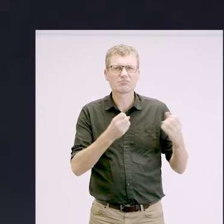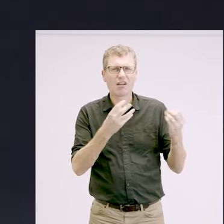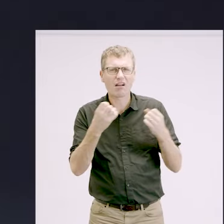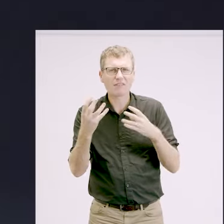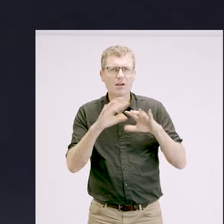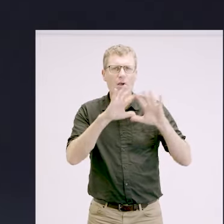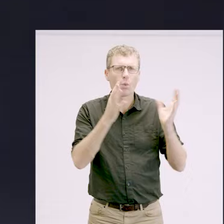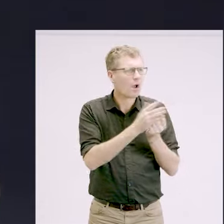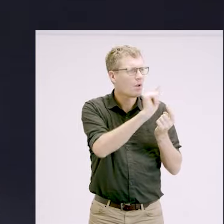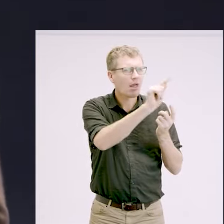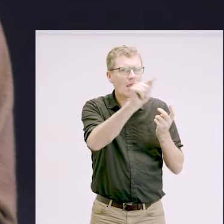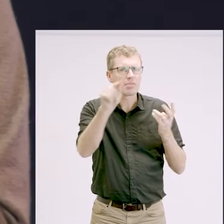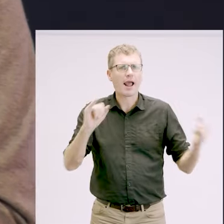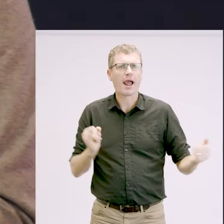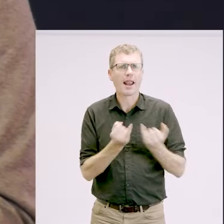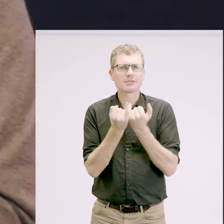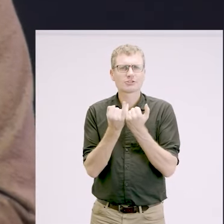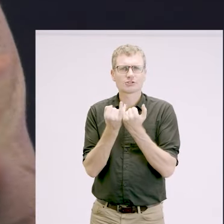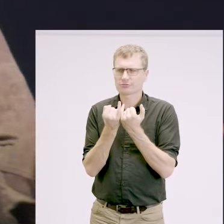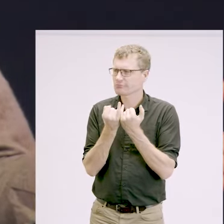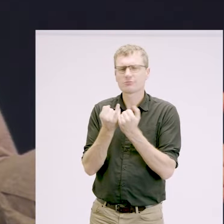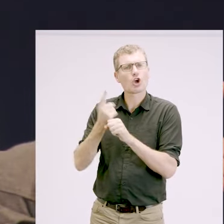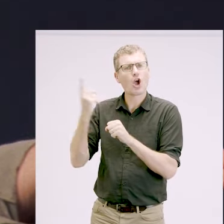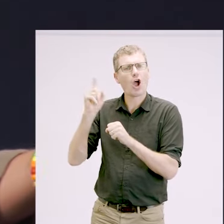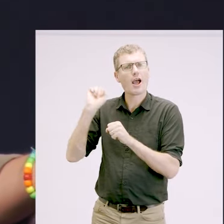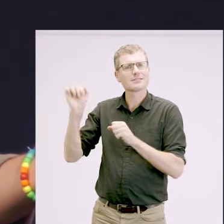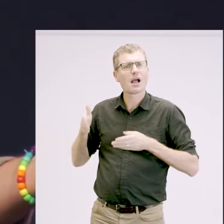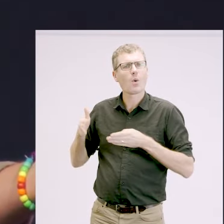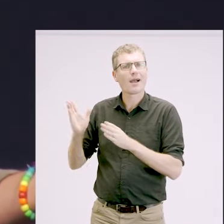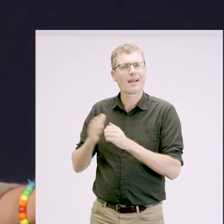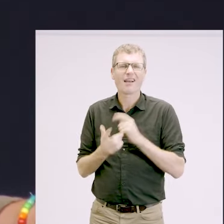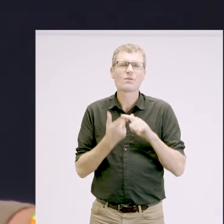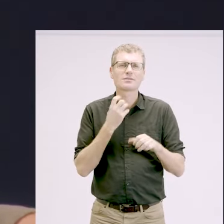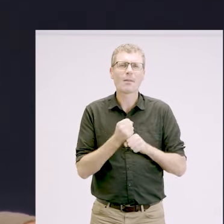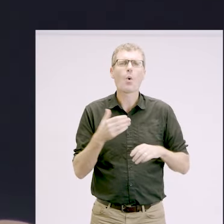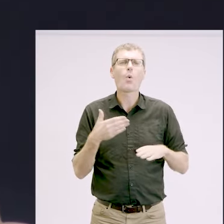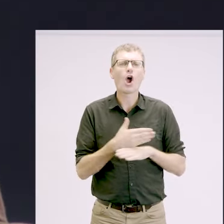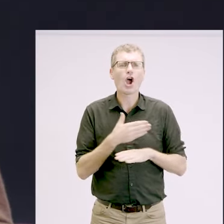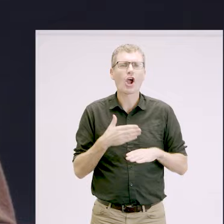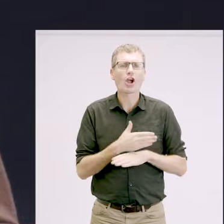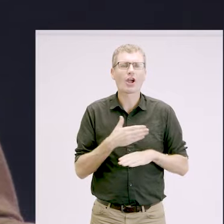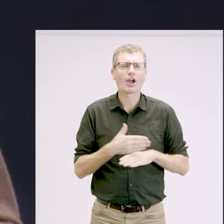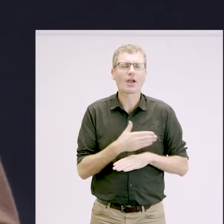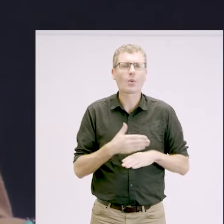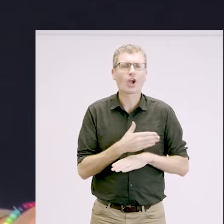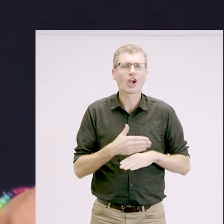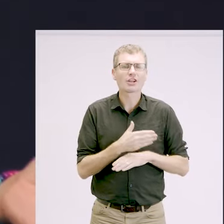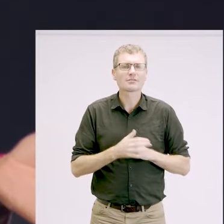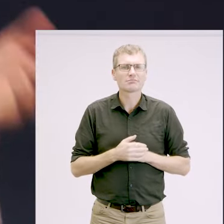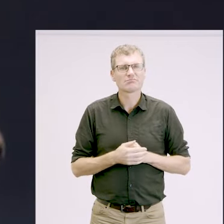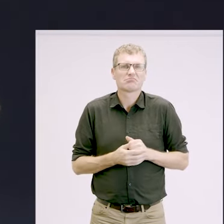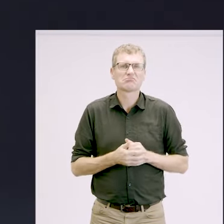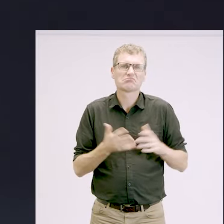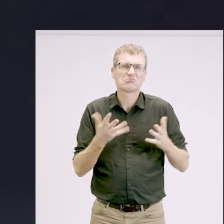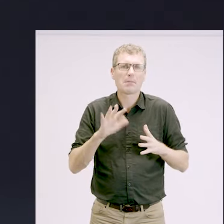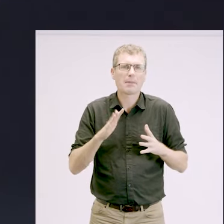into the ways that we believe we should live. Has anyone here in this room ever have that experience, like at work? Right? I imagine some